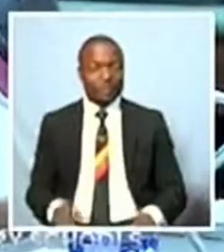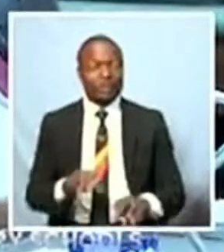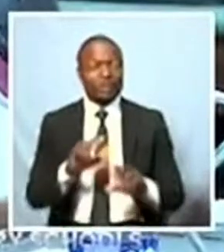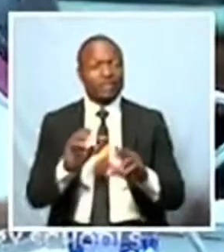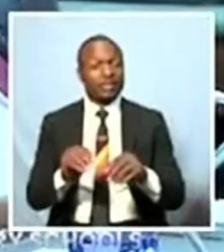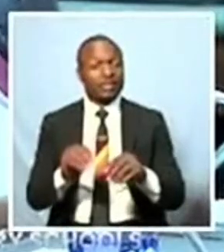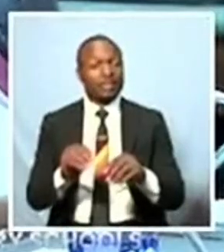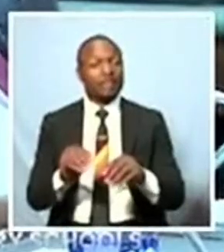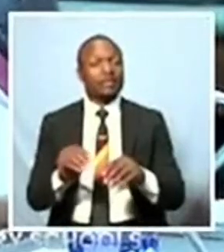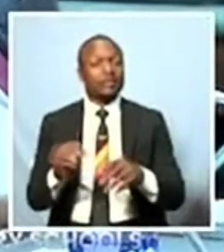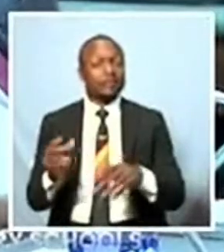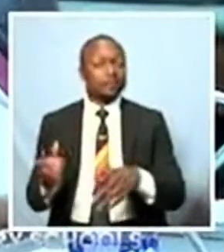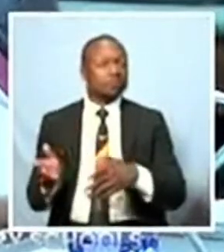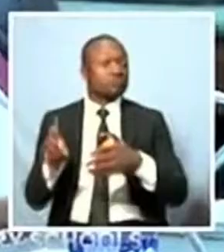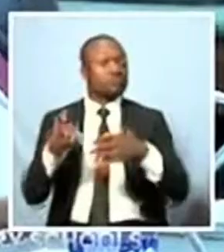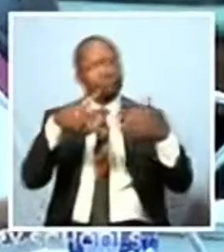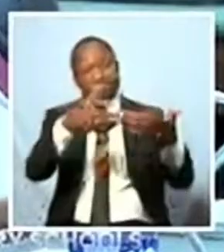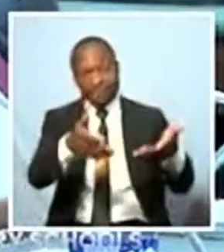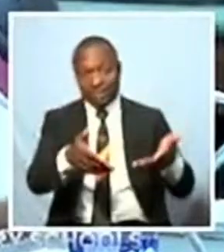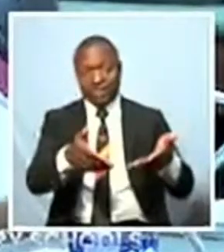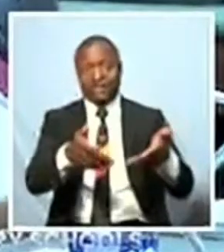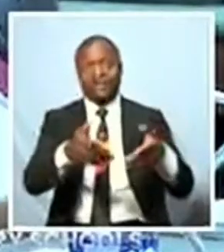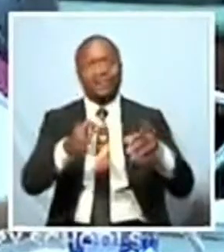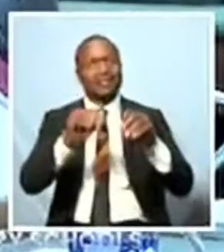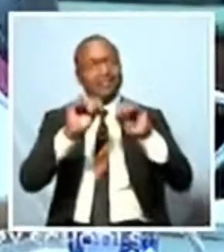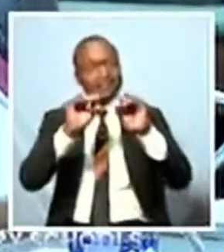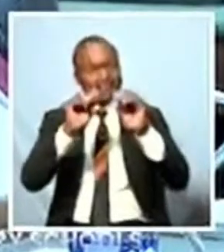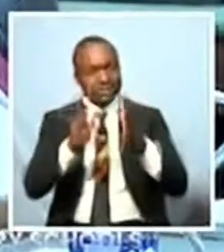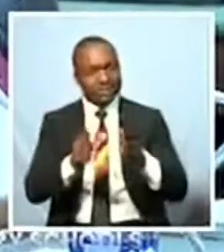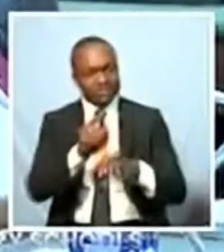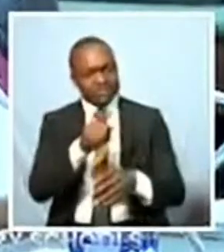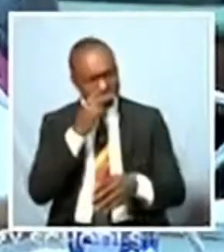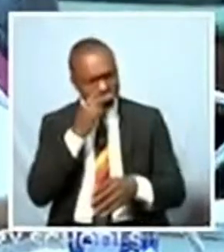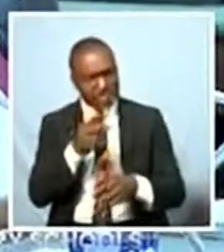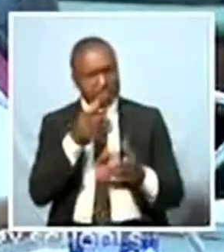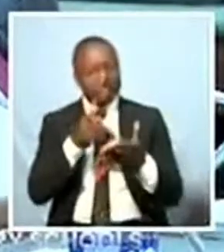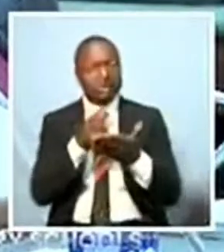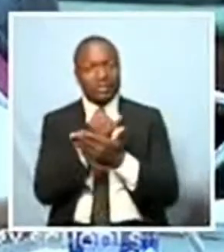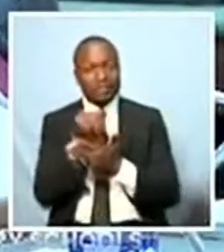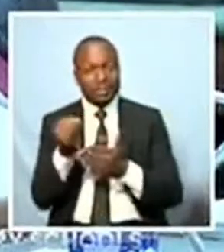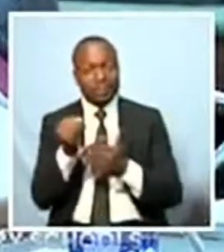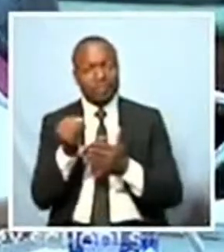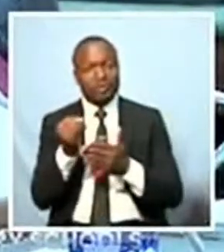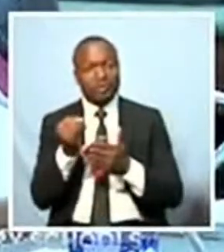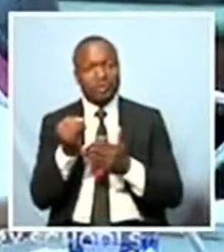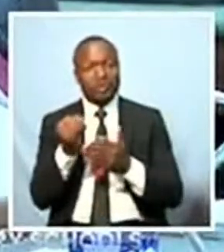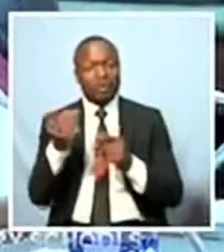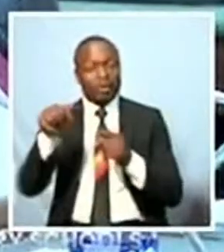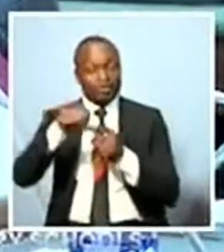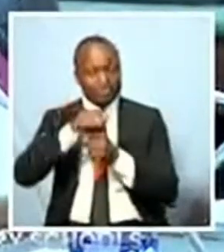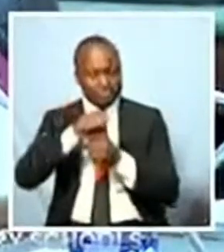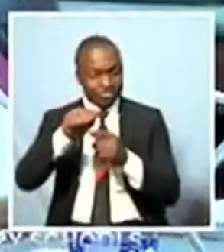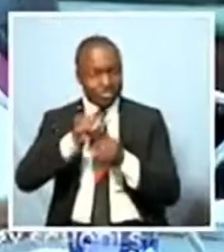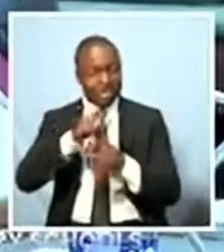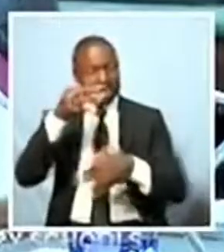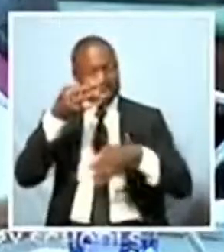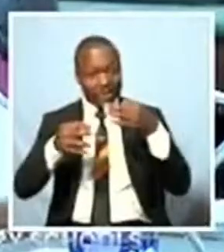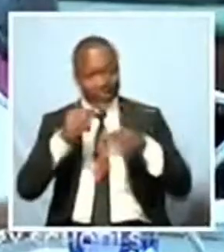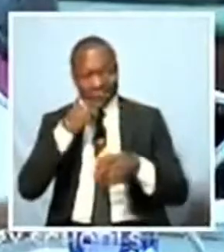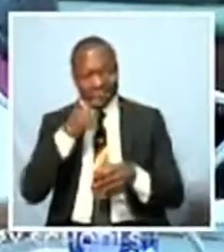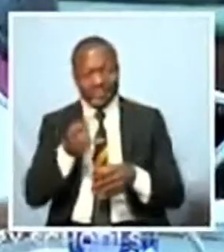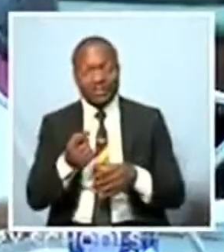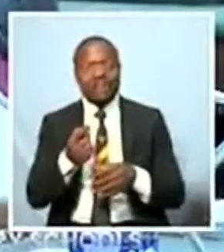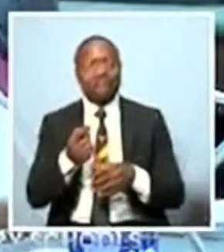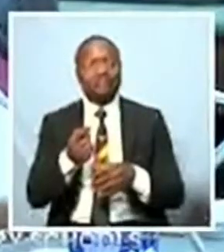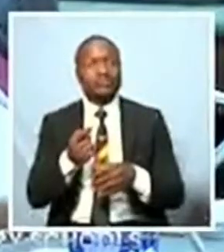produces teachers, have you looked at this issue of capacity building? If we assume that